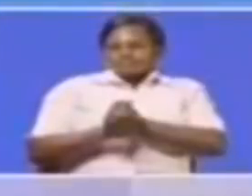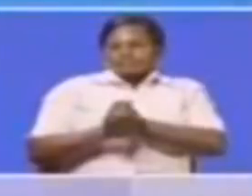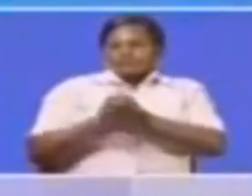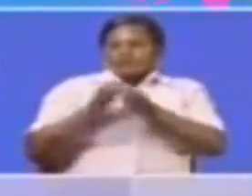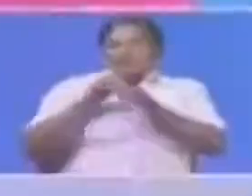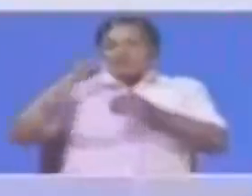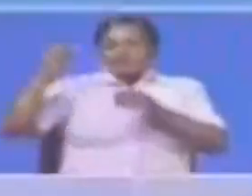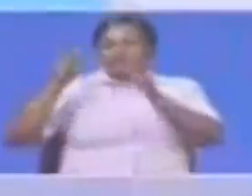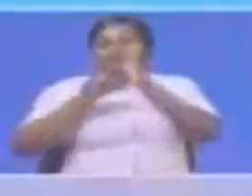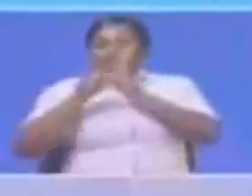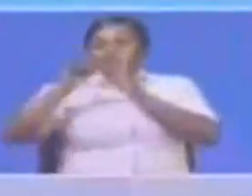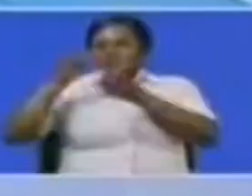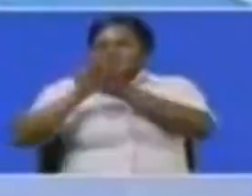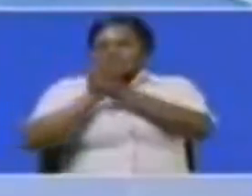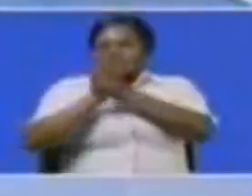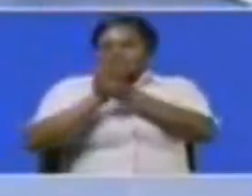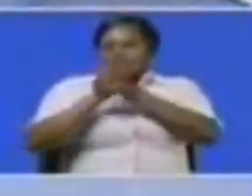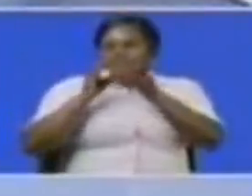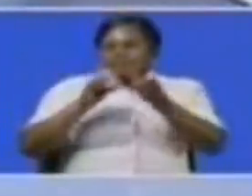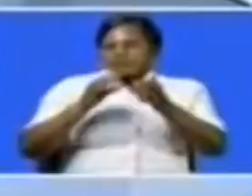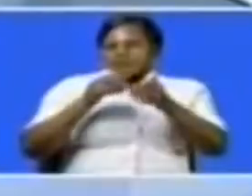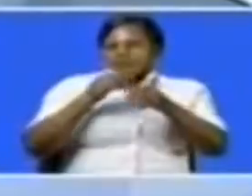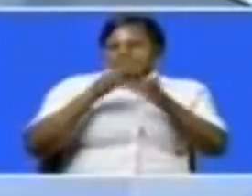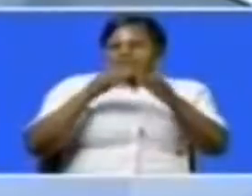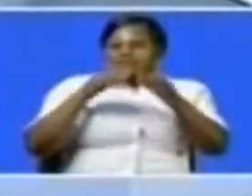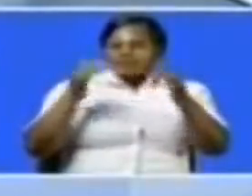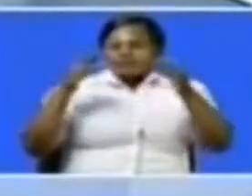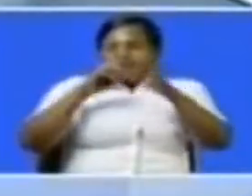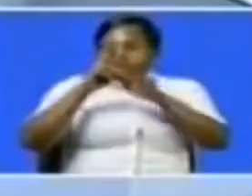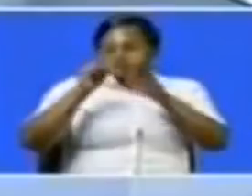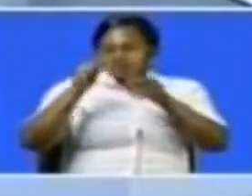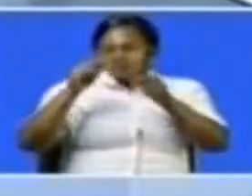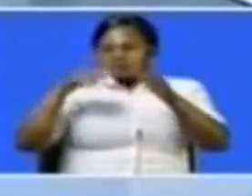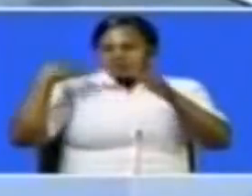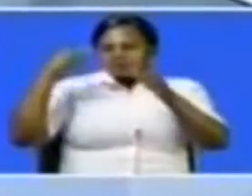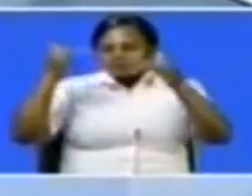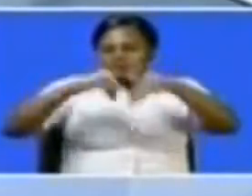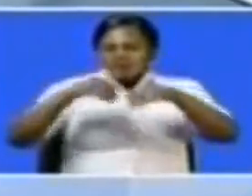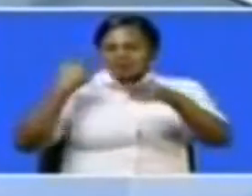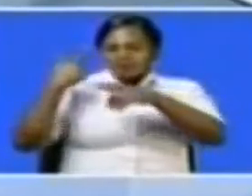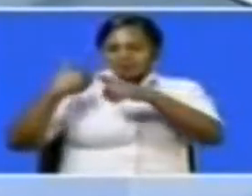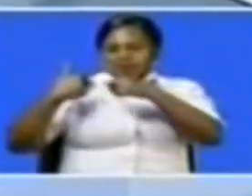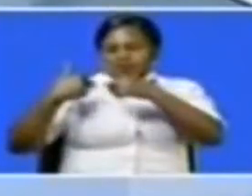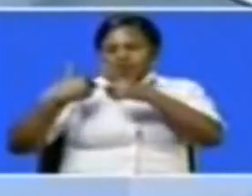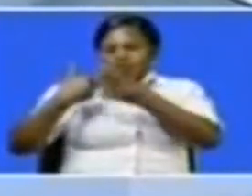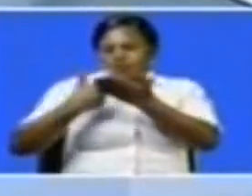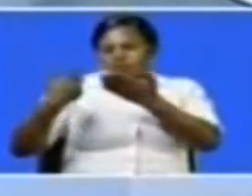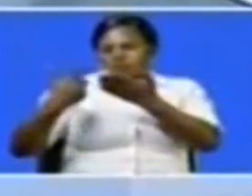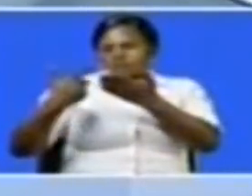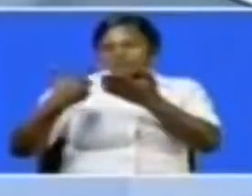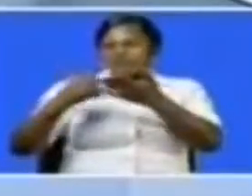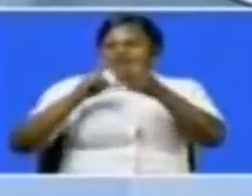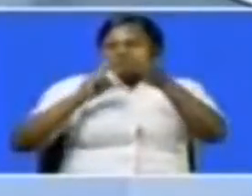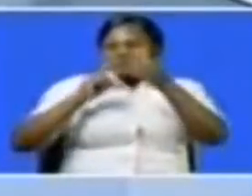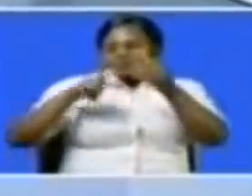In more political developments, the Jubilee Party is set to convene a housekeeping retreat next week to mend emerging rifts in the party. Jubilee Party